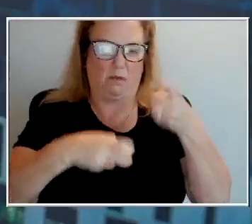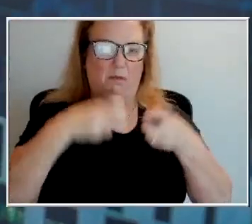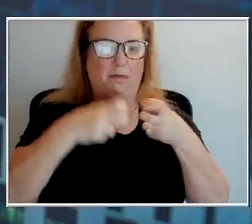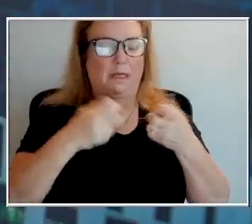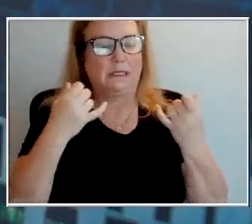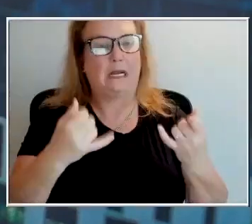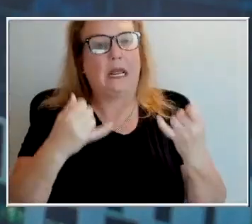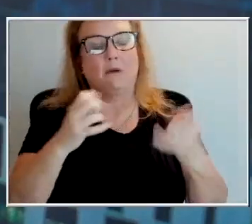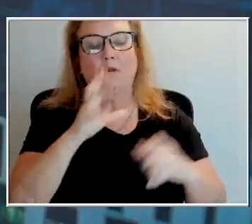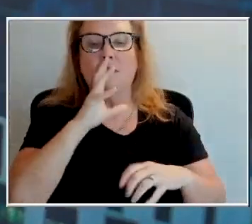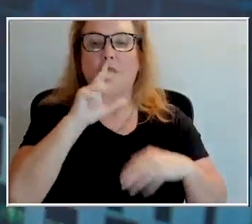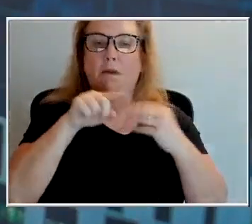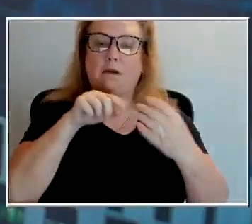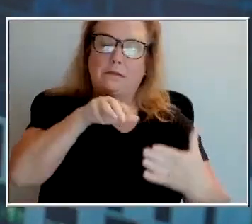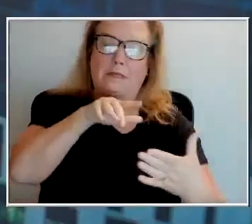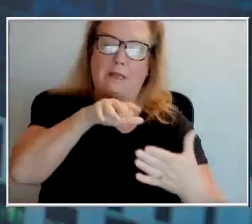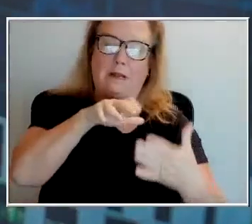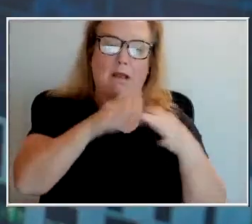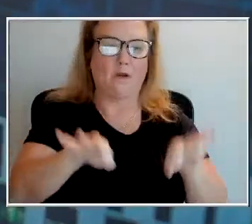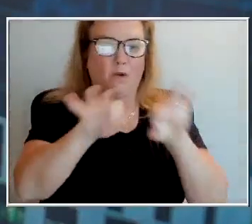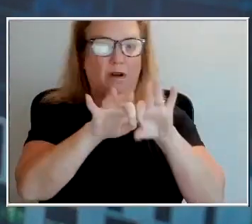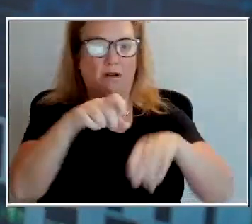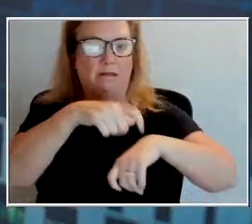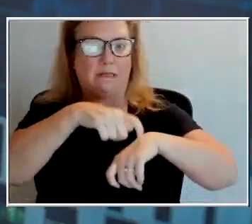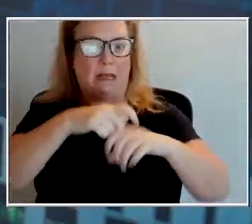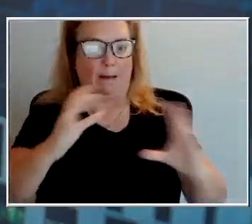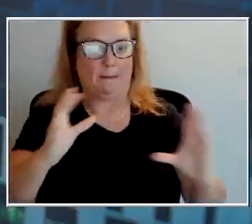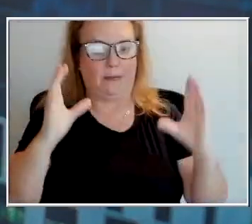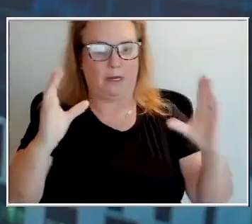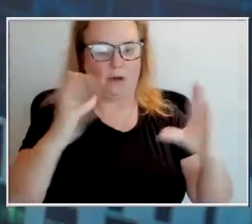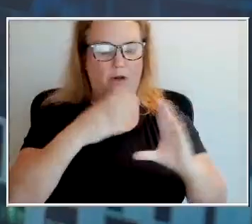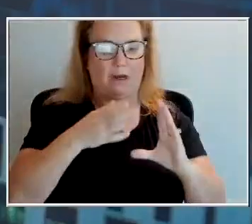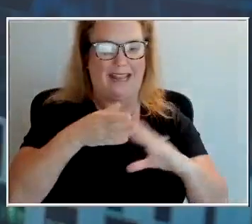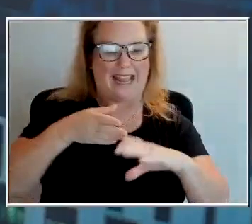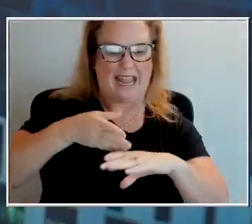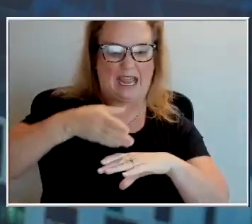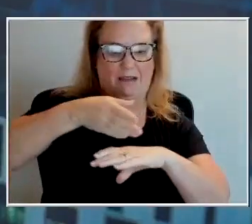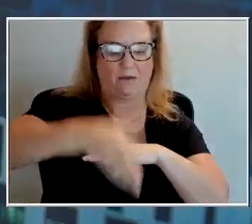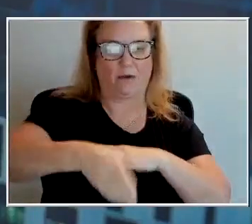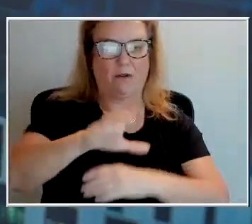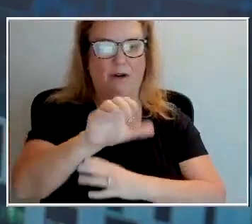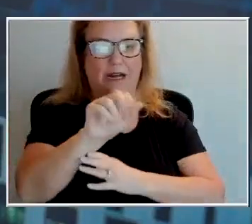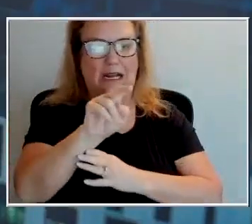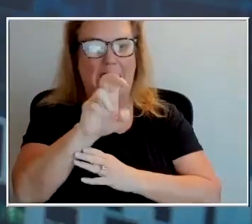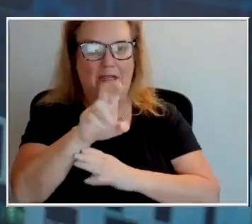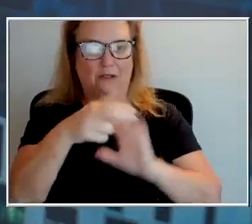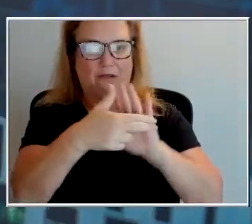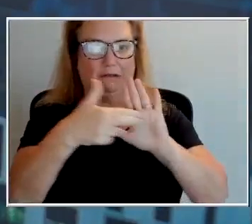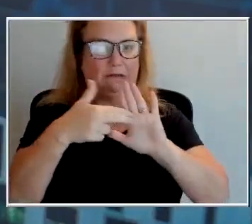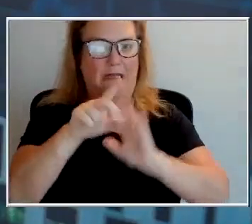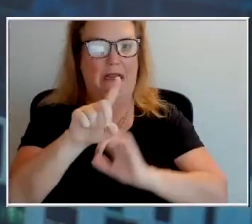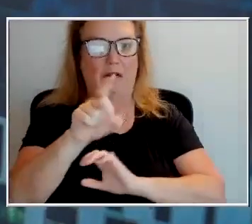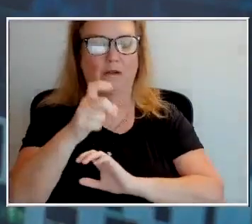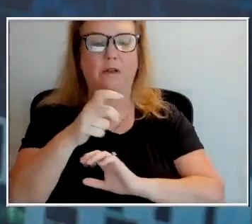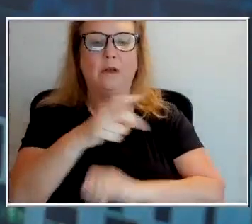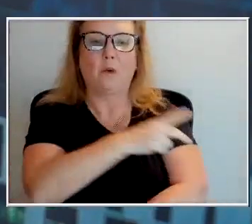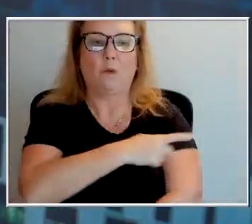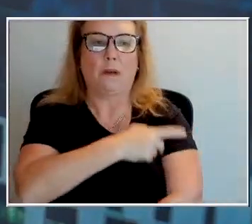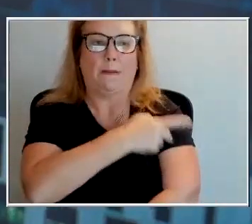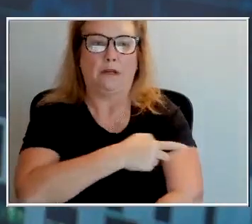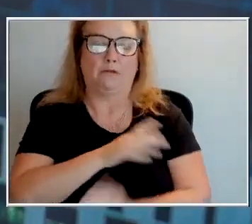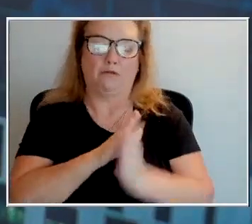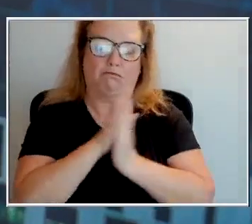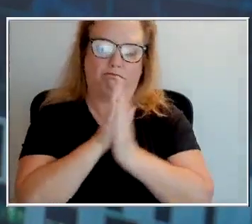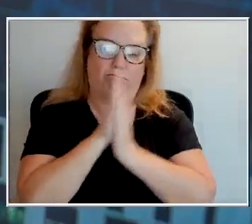study focused on the critical time period right after a cancer diagnosis, when patients are extra motivated